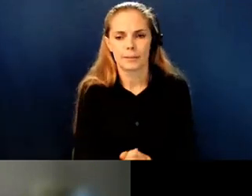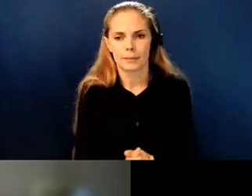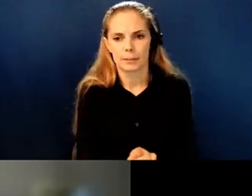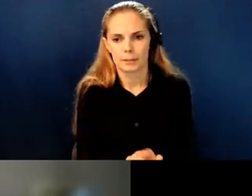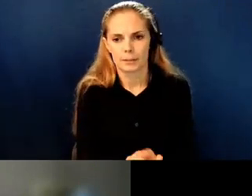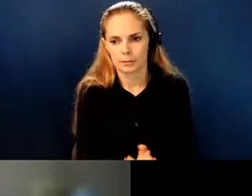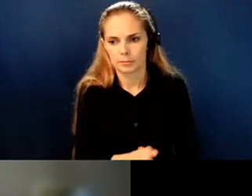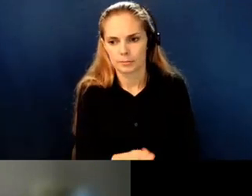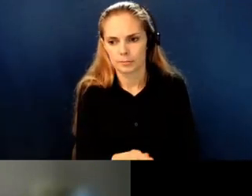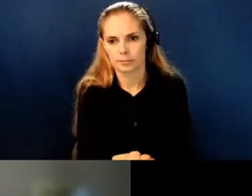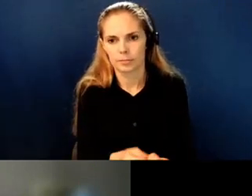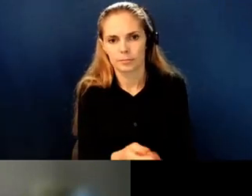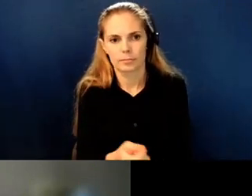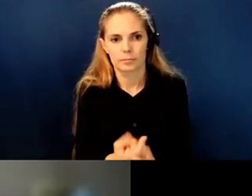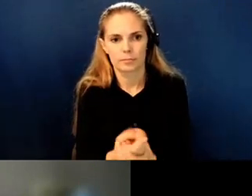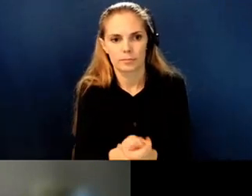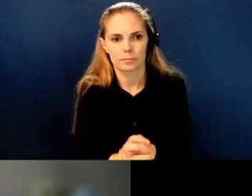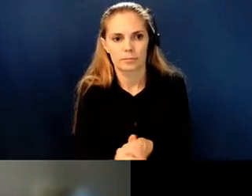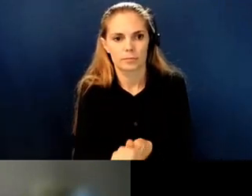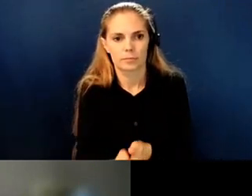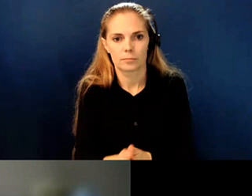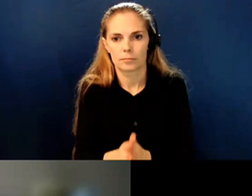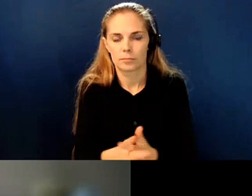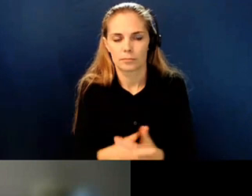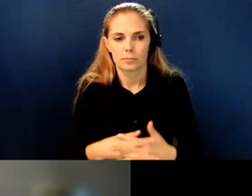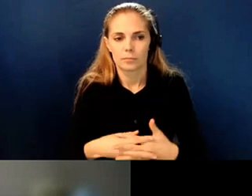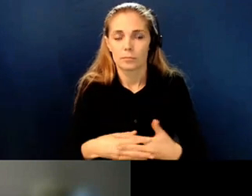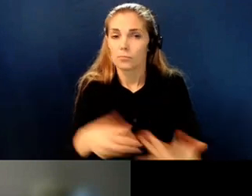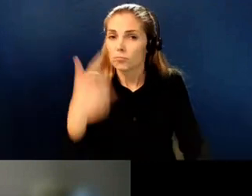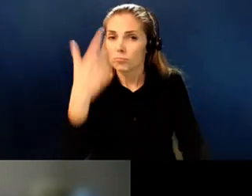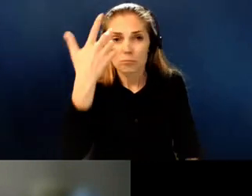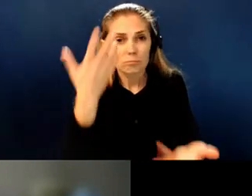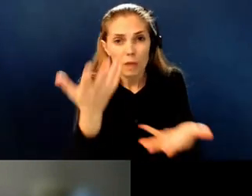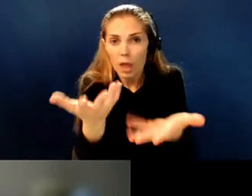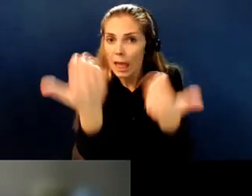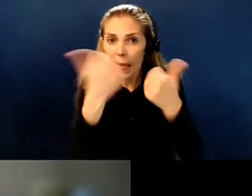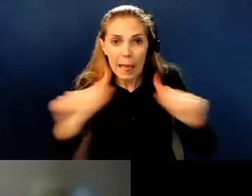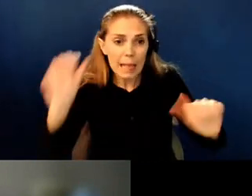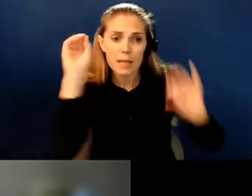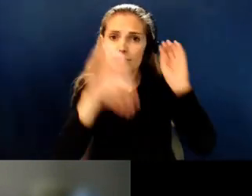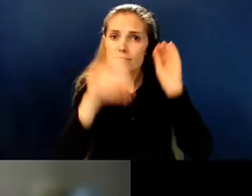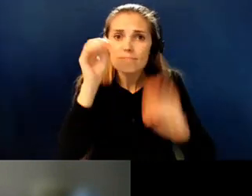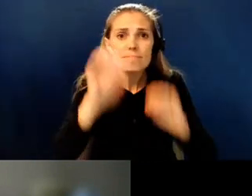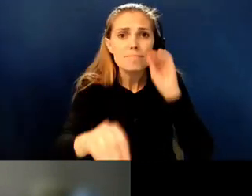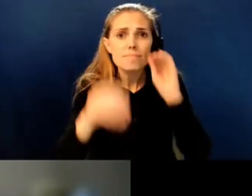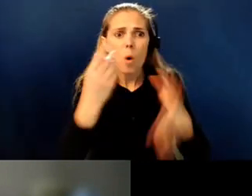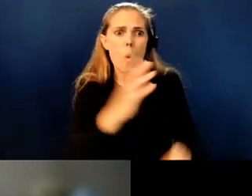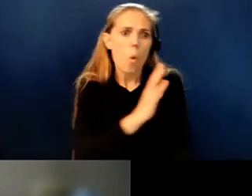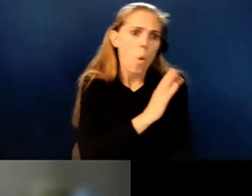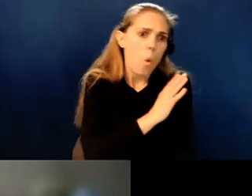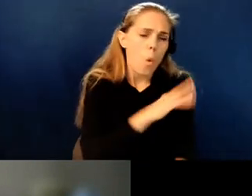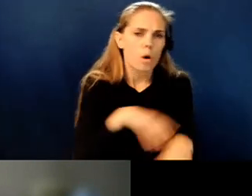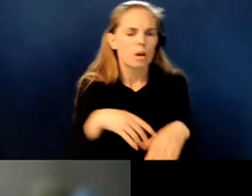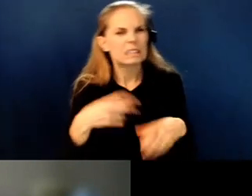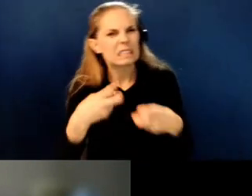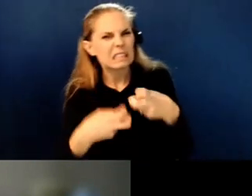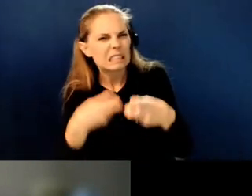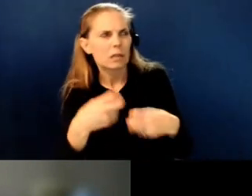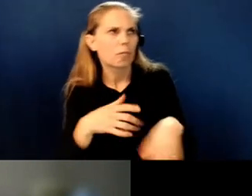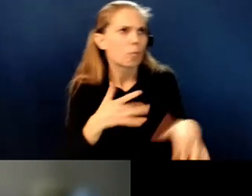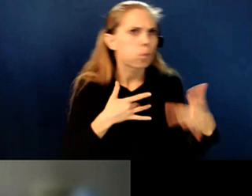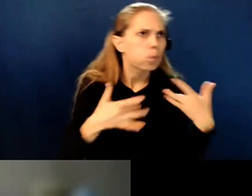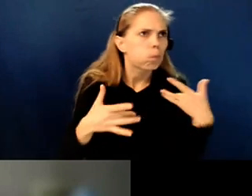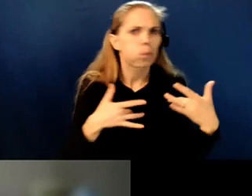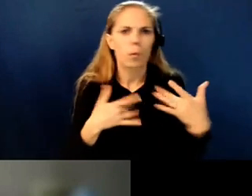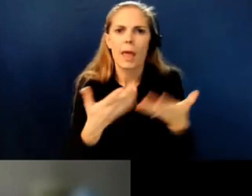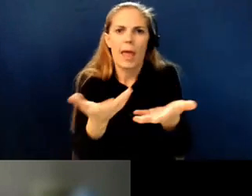And feel free to say, positive, negative, questions, not sure. All those things are very valid and important. I think our goal